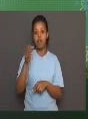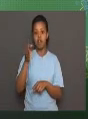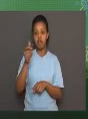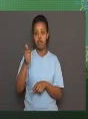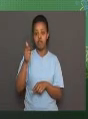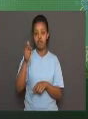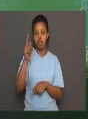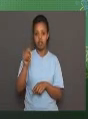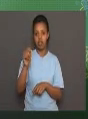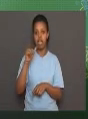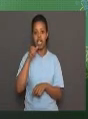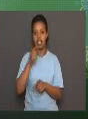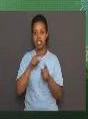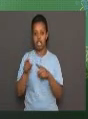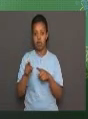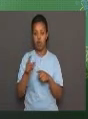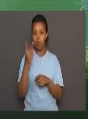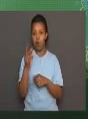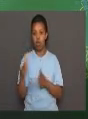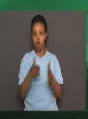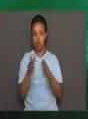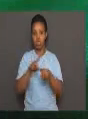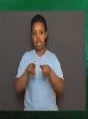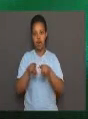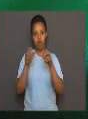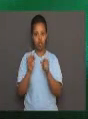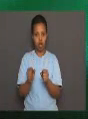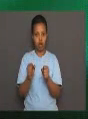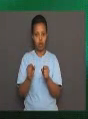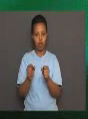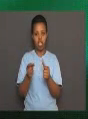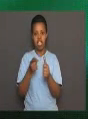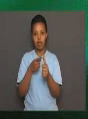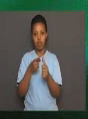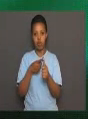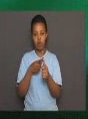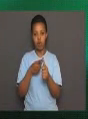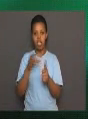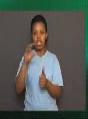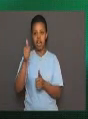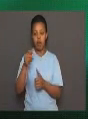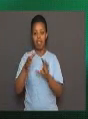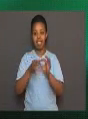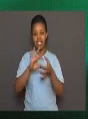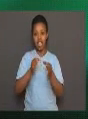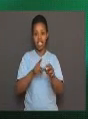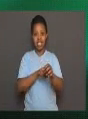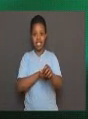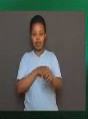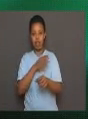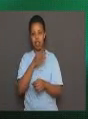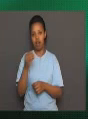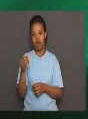can vary in two ways: by the length of the carbon chain